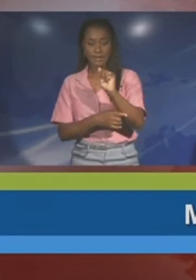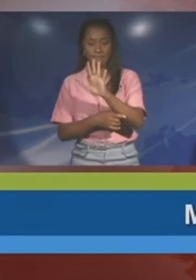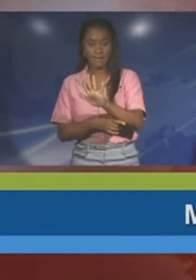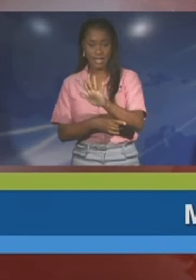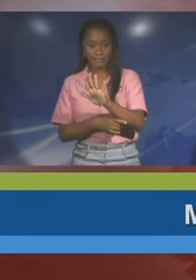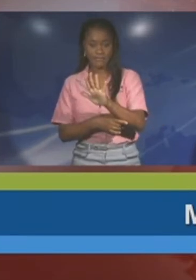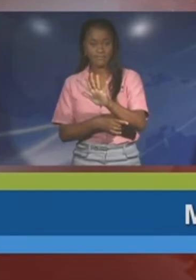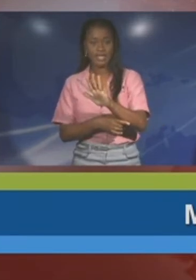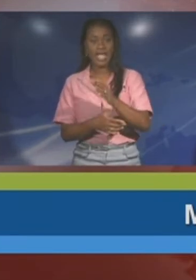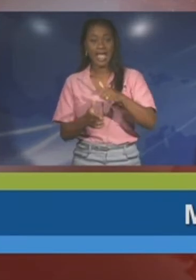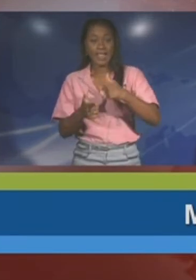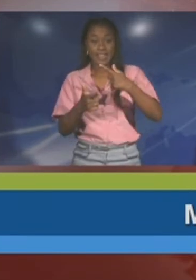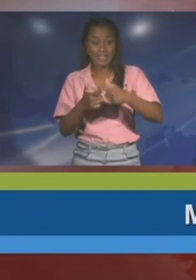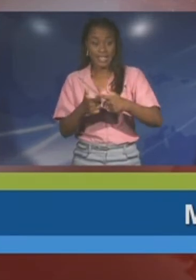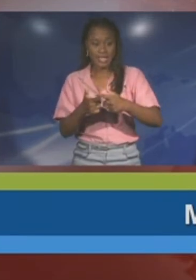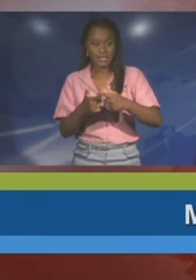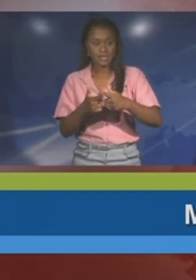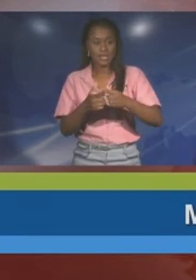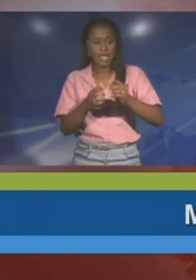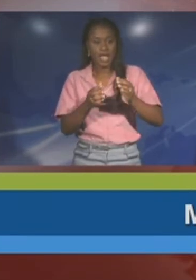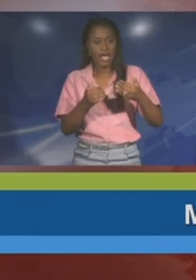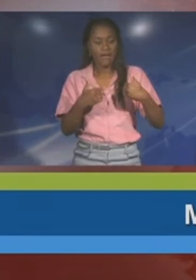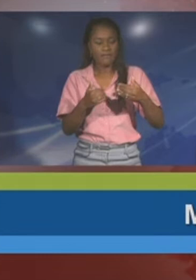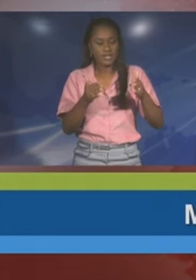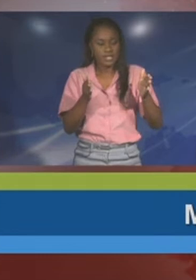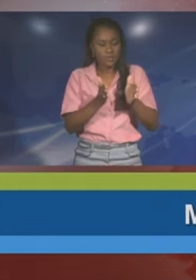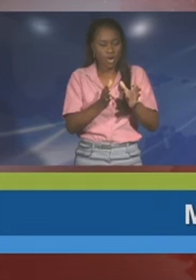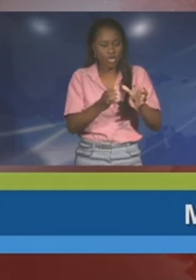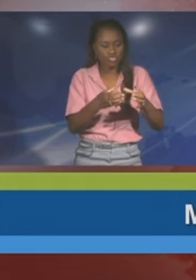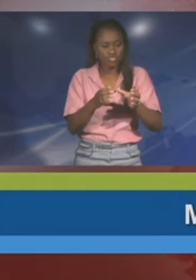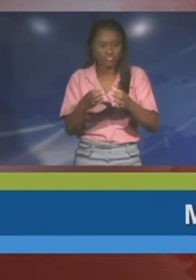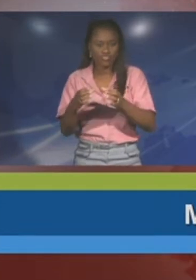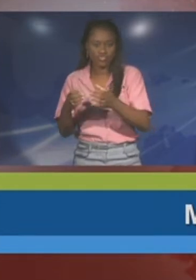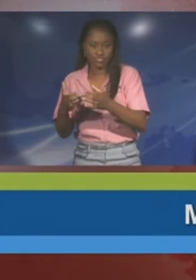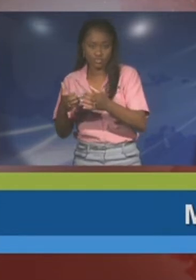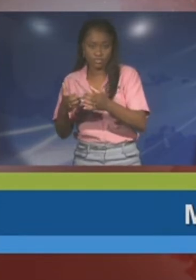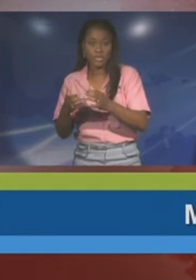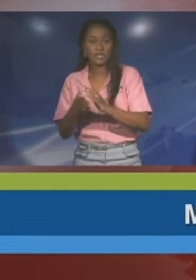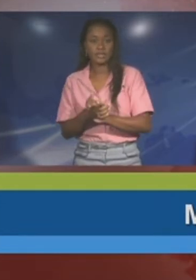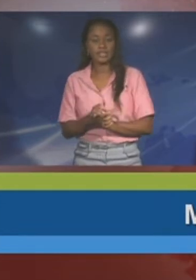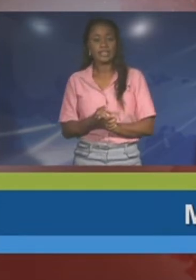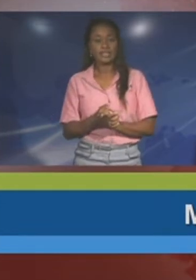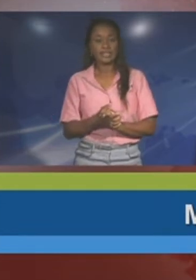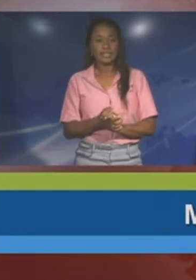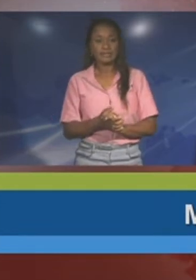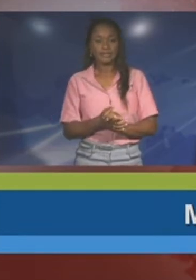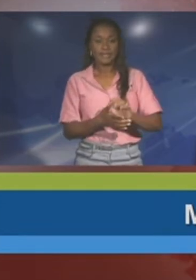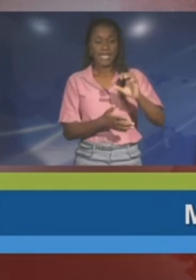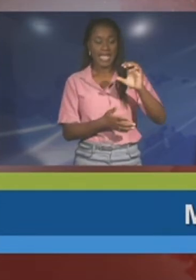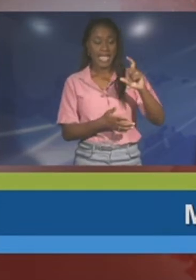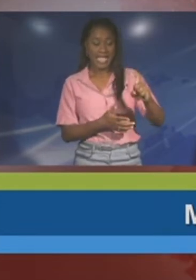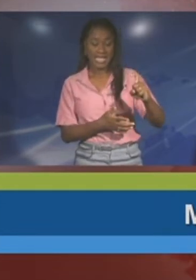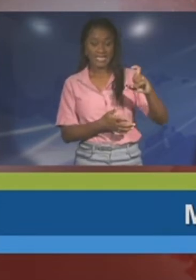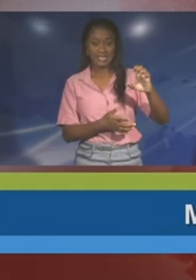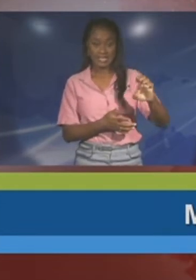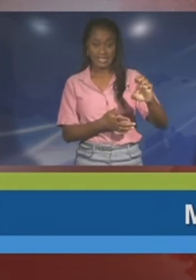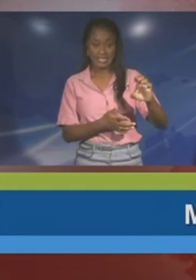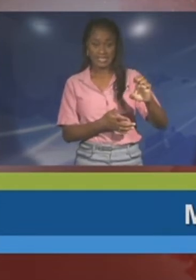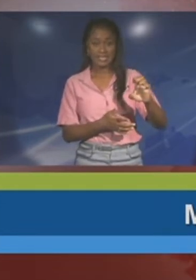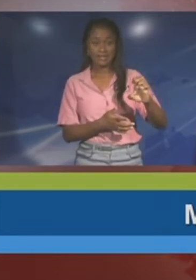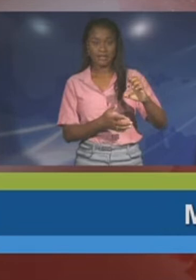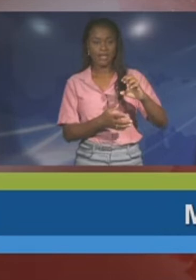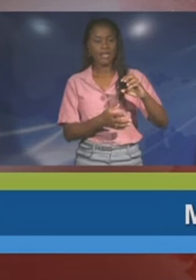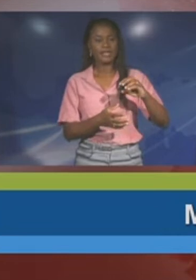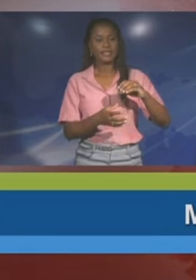which are further divided into additional sublineages, including recombinants like XE, which is a combination of BA1 and